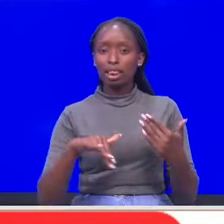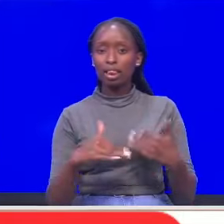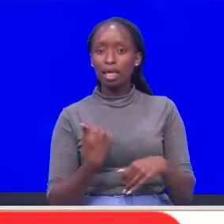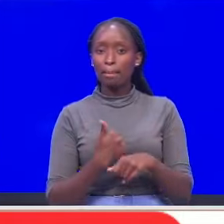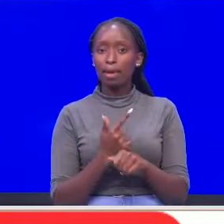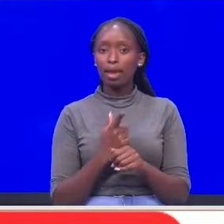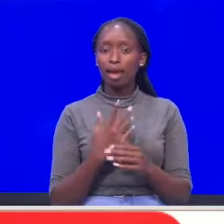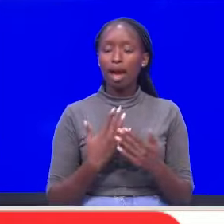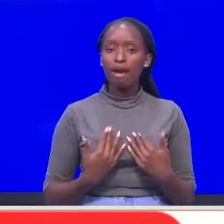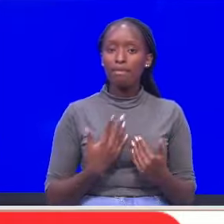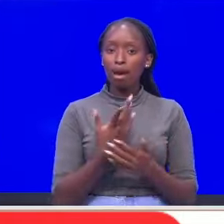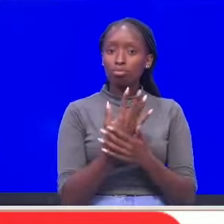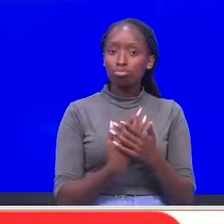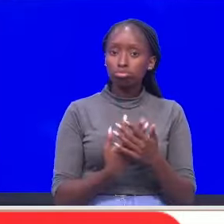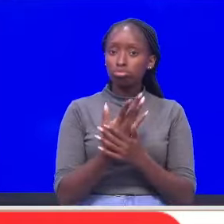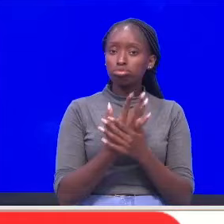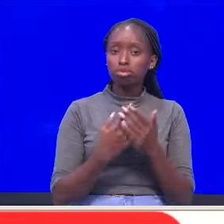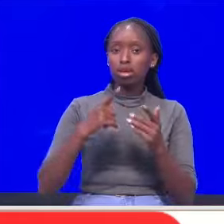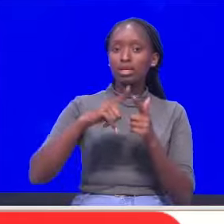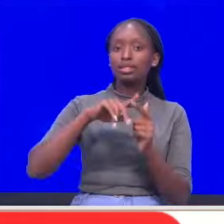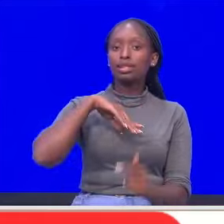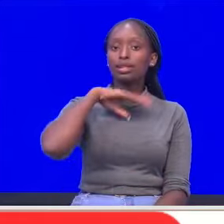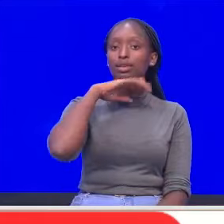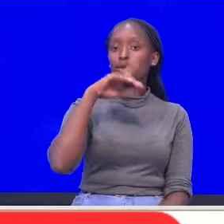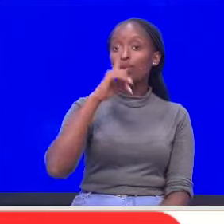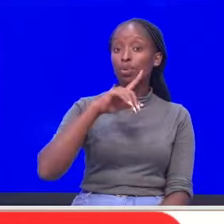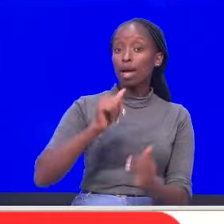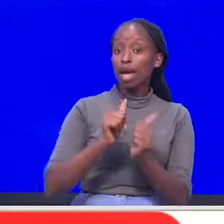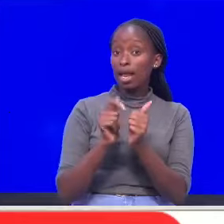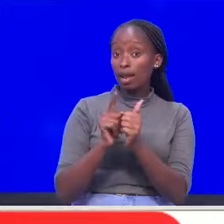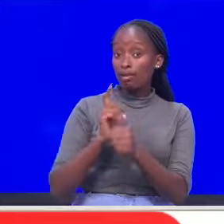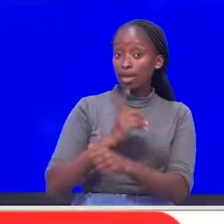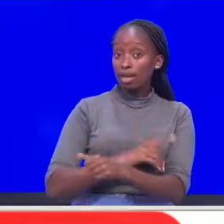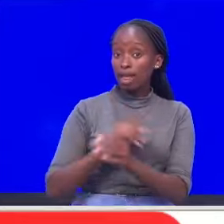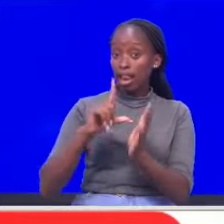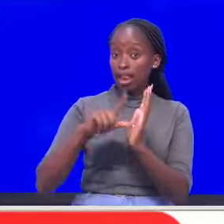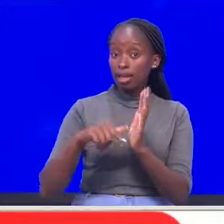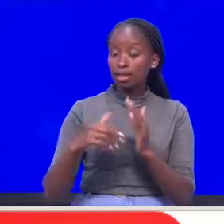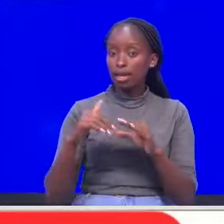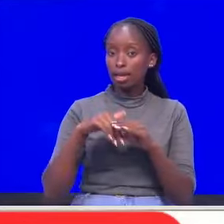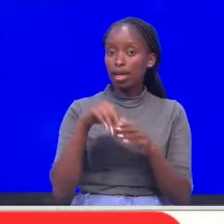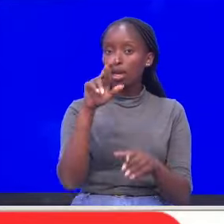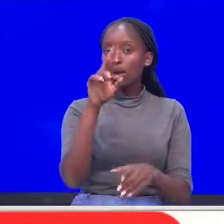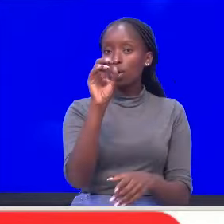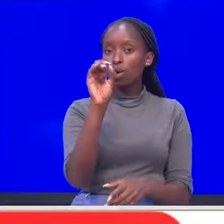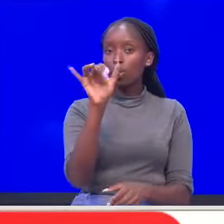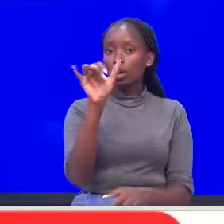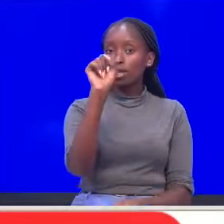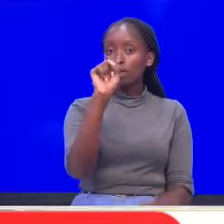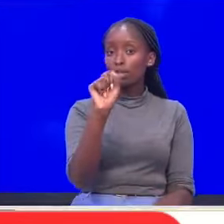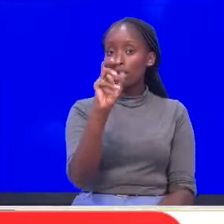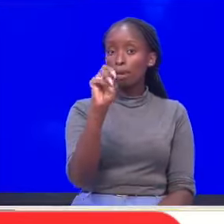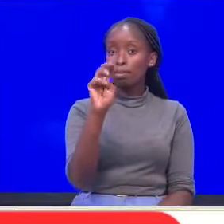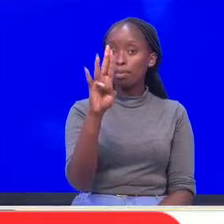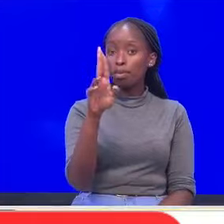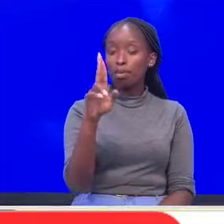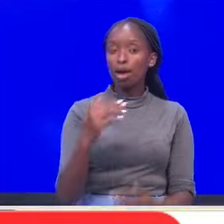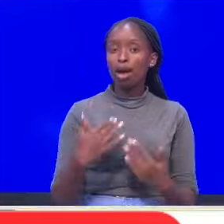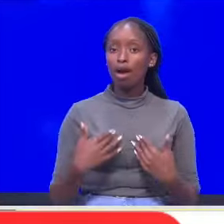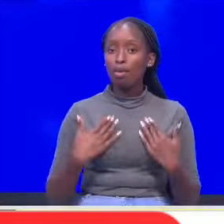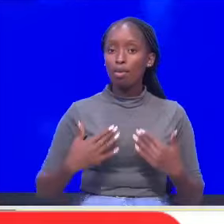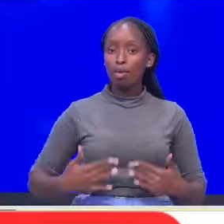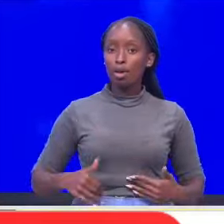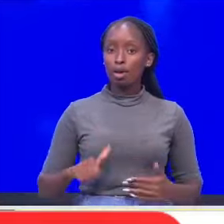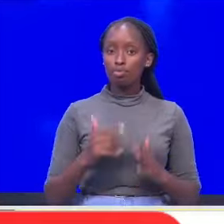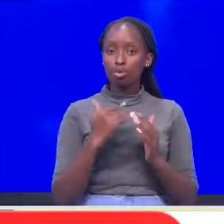and ultimately her death. 11 days later, at Nairobi's Roysambu area, Rita Waeni's dismembered body and with the head missing